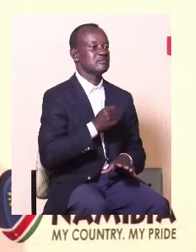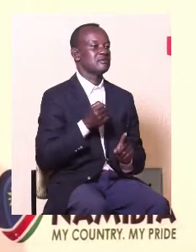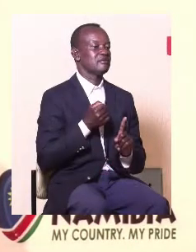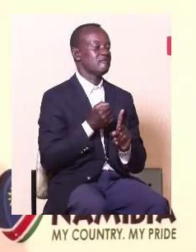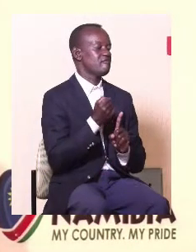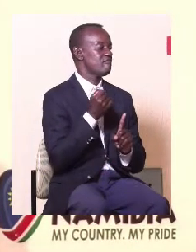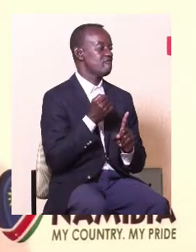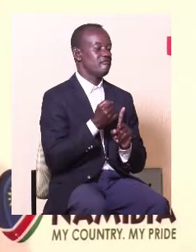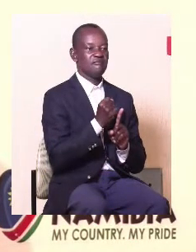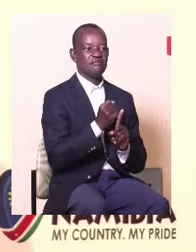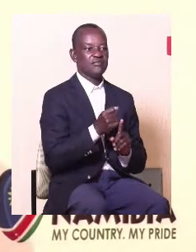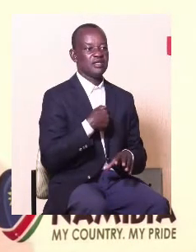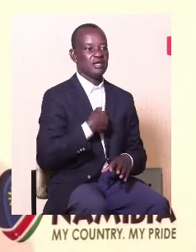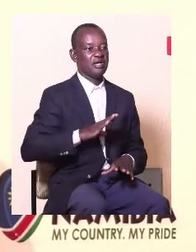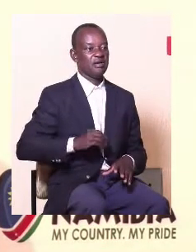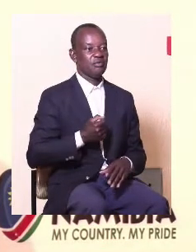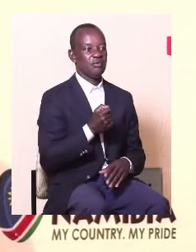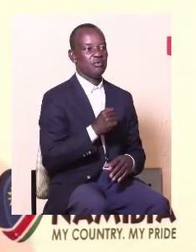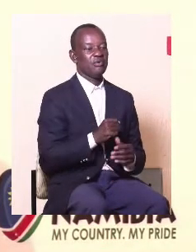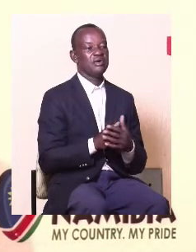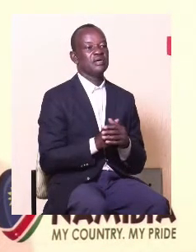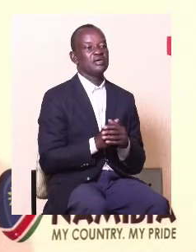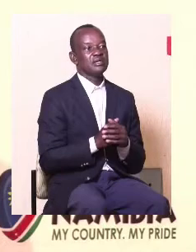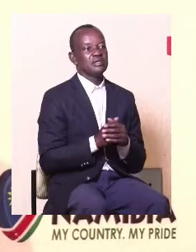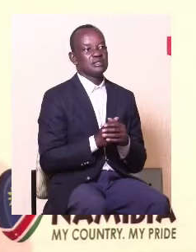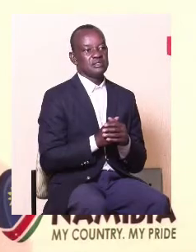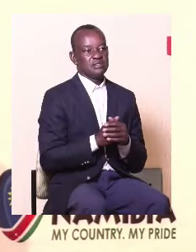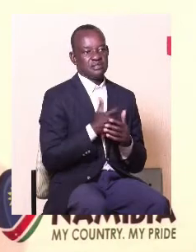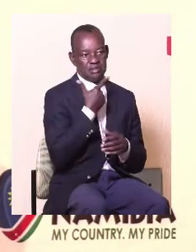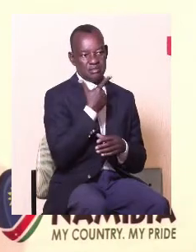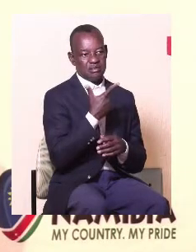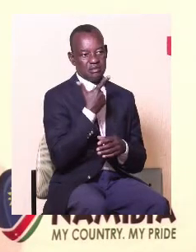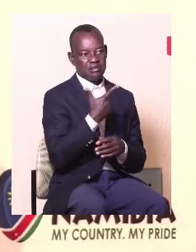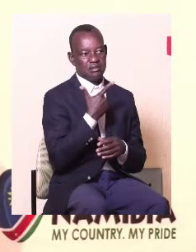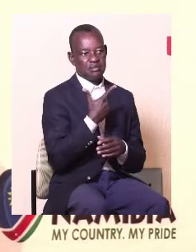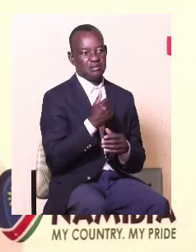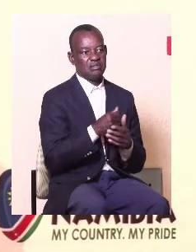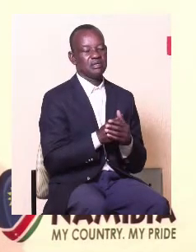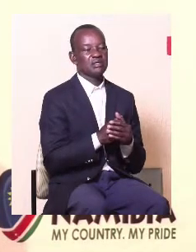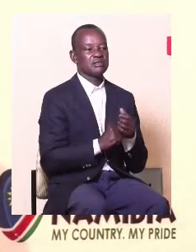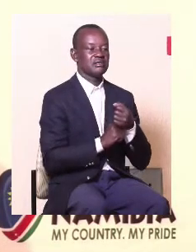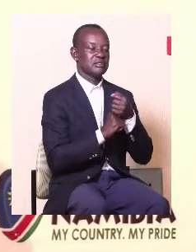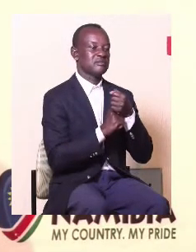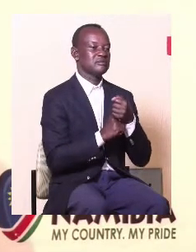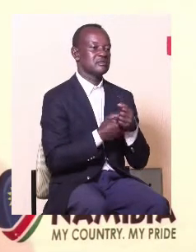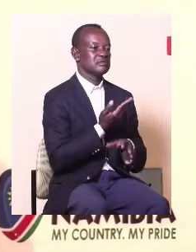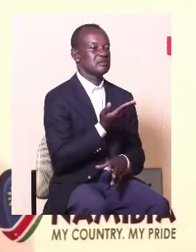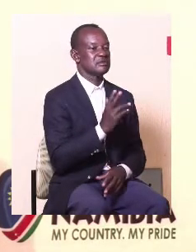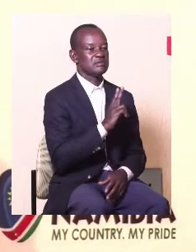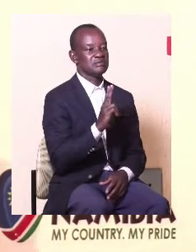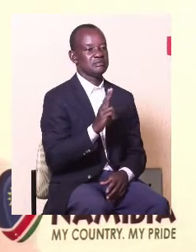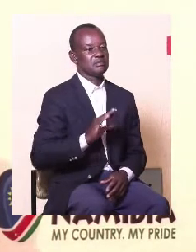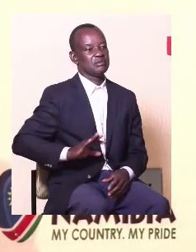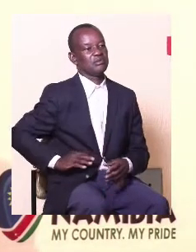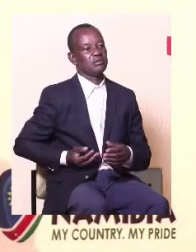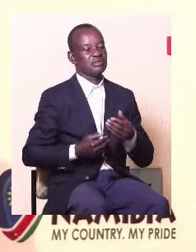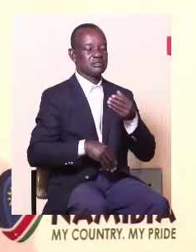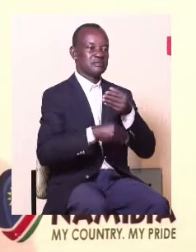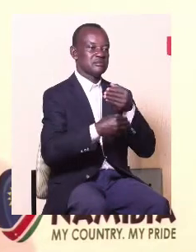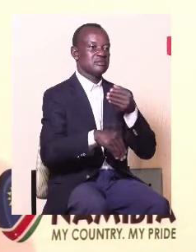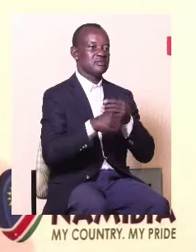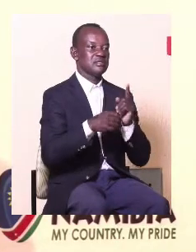also thank everybody who is really ready to make contribution, positive contribution to the fight